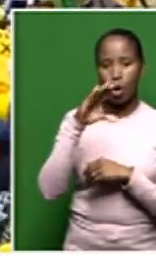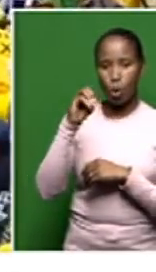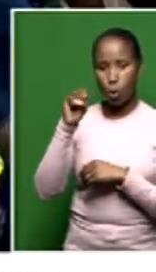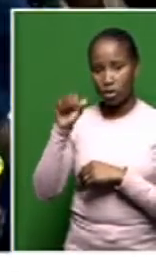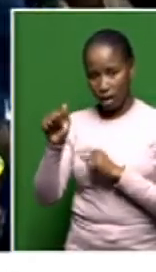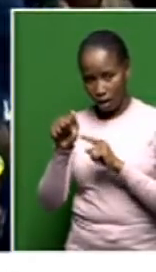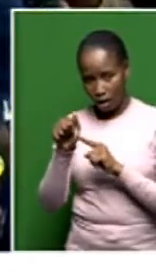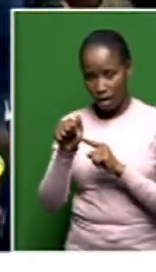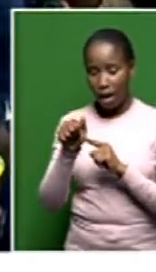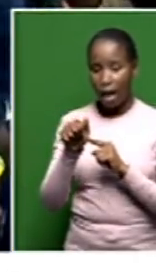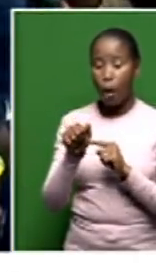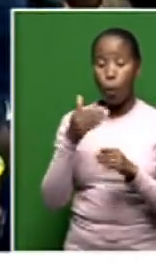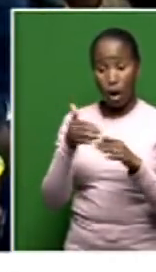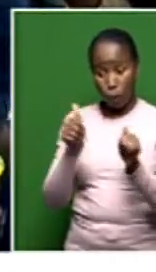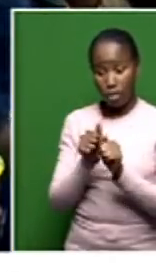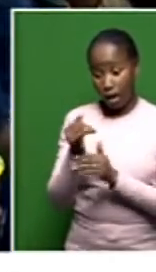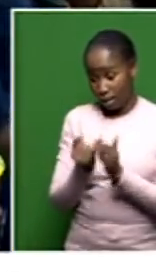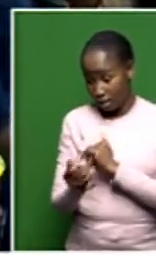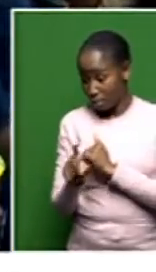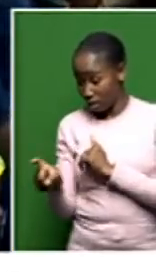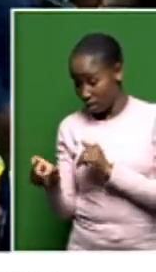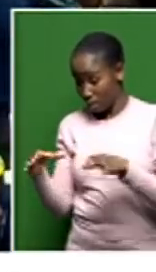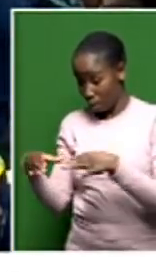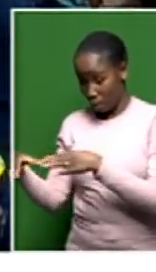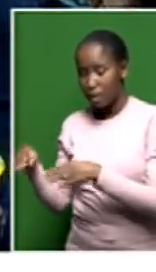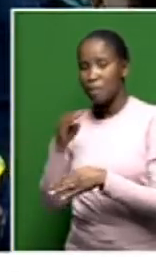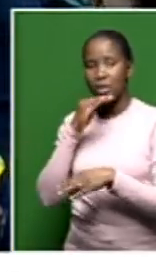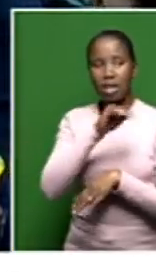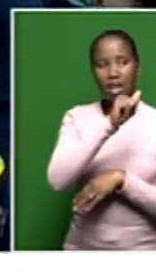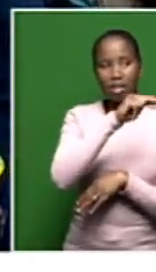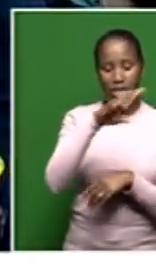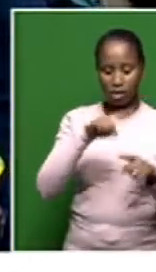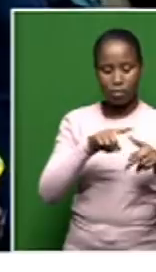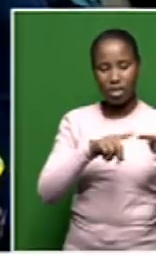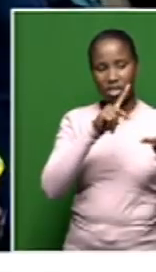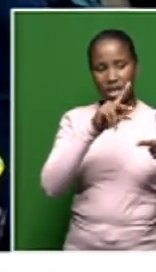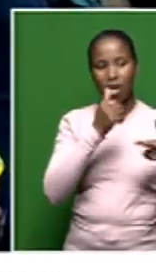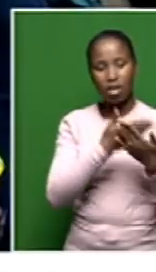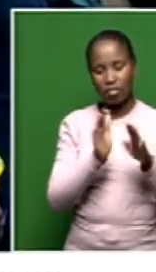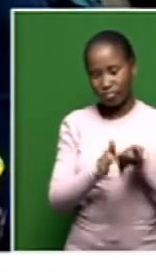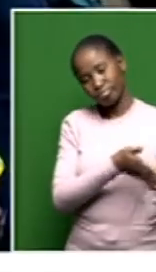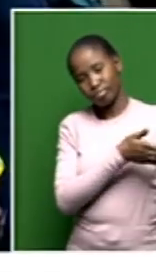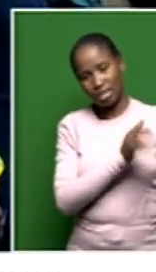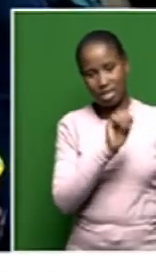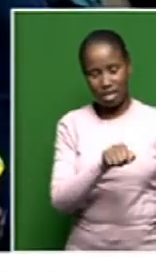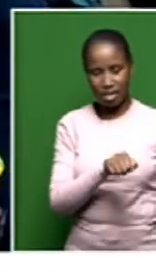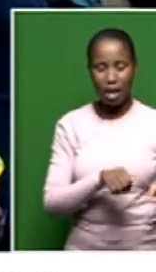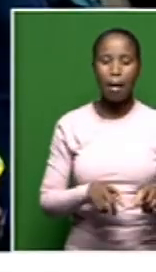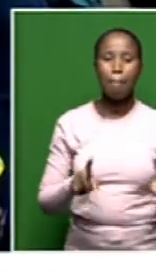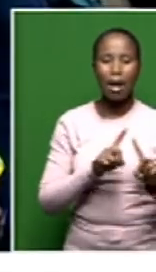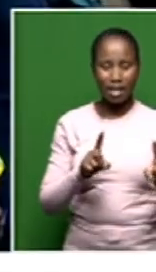independent party, then you shut out the ANC and the DA. But what would that mean for